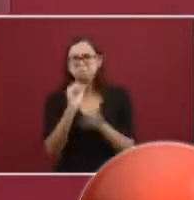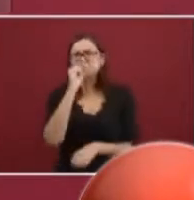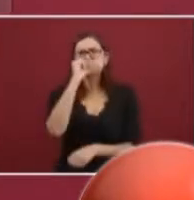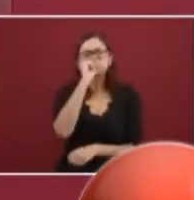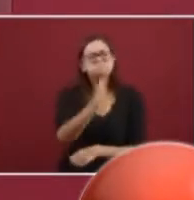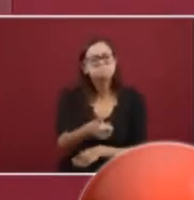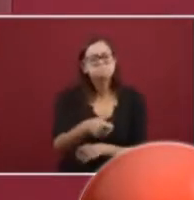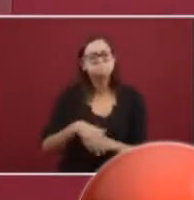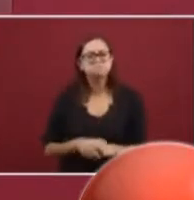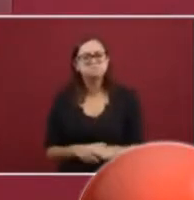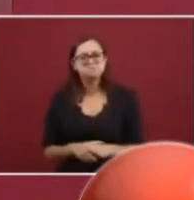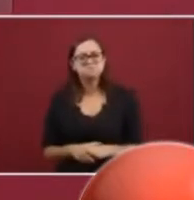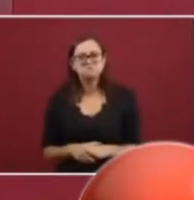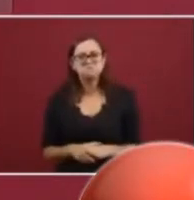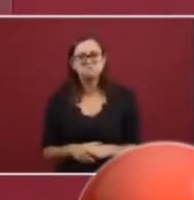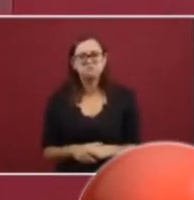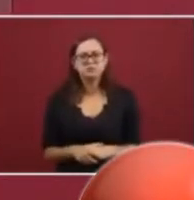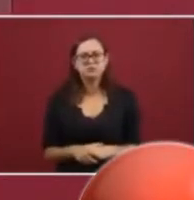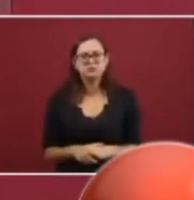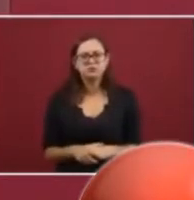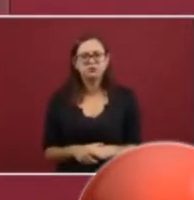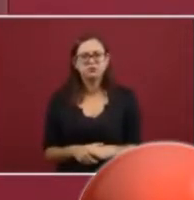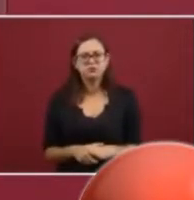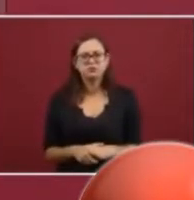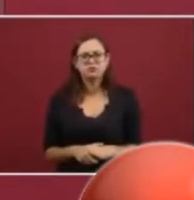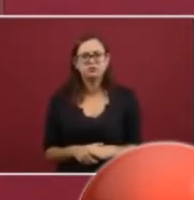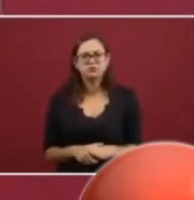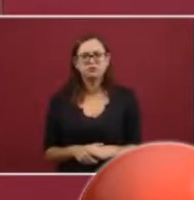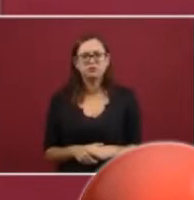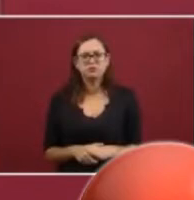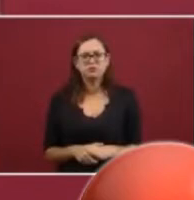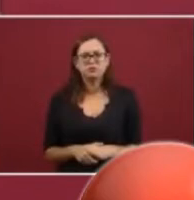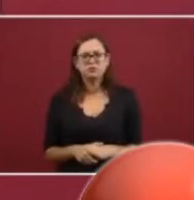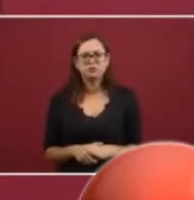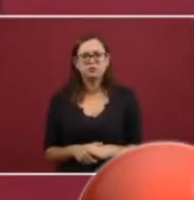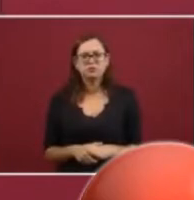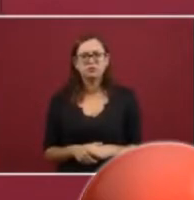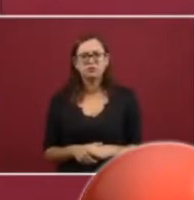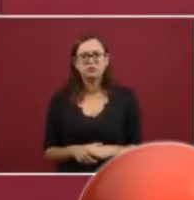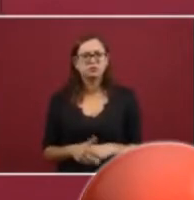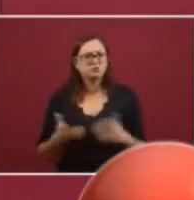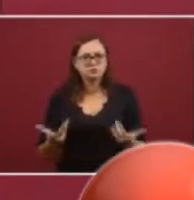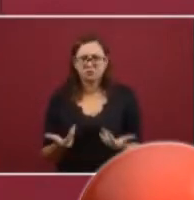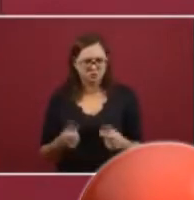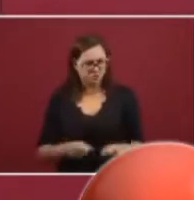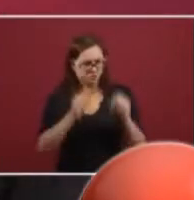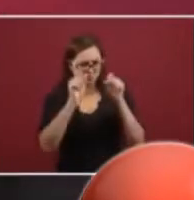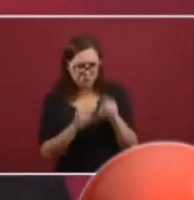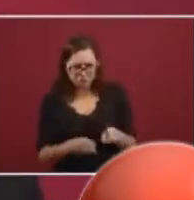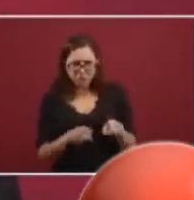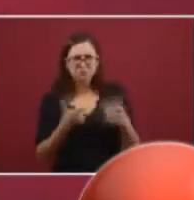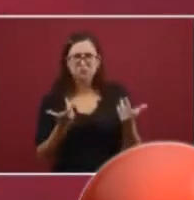continues the same way, the same situation that was before.